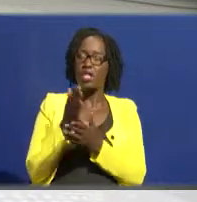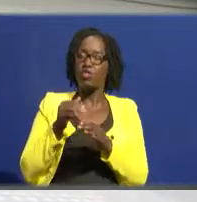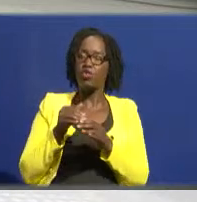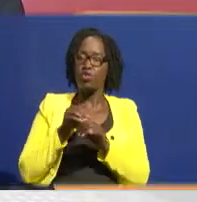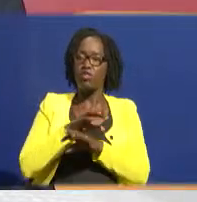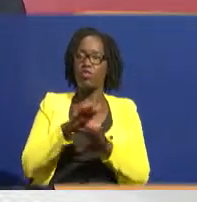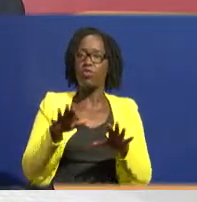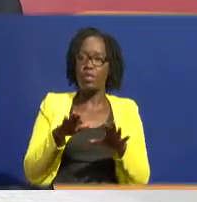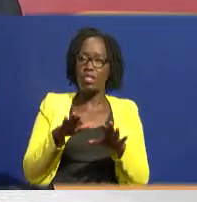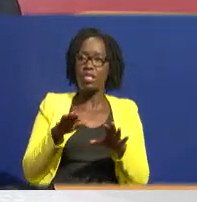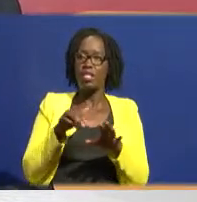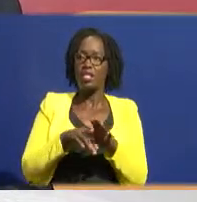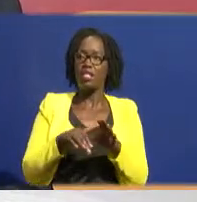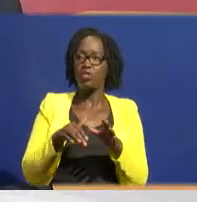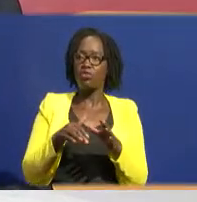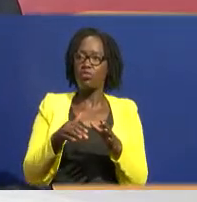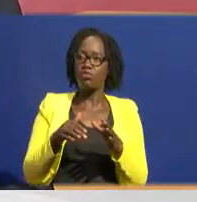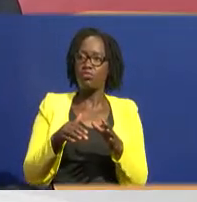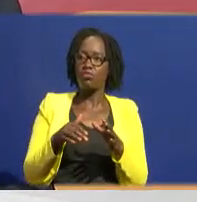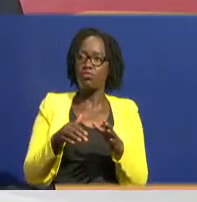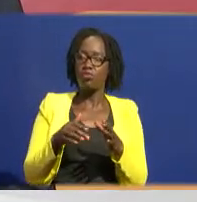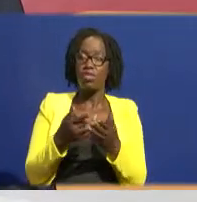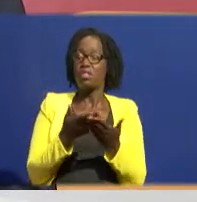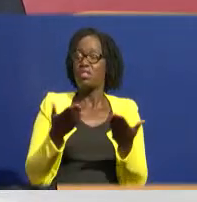us into such kind of